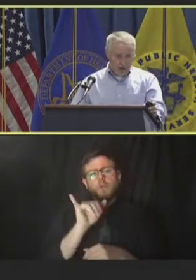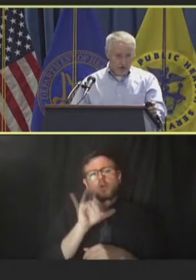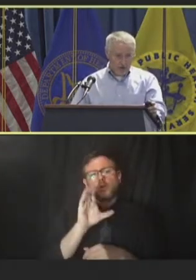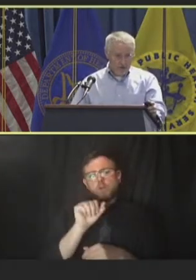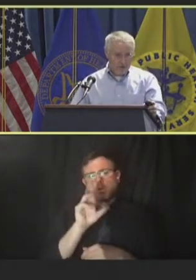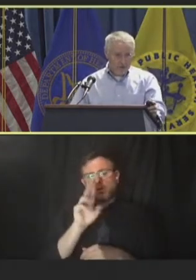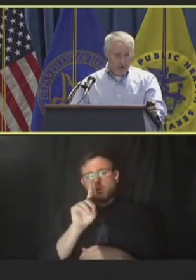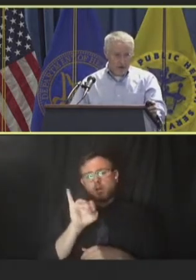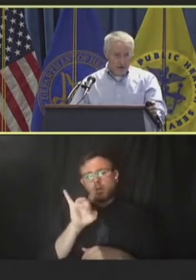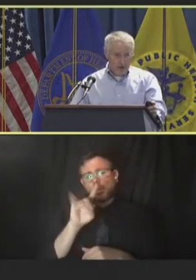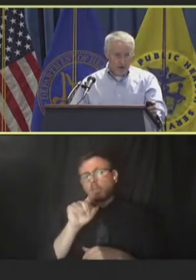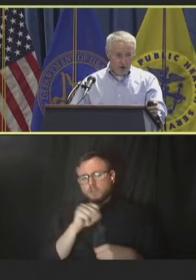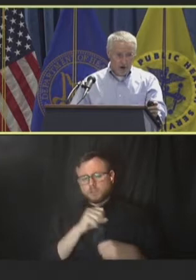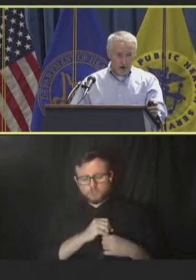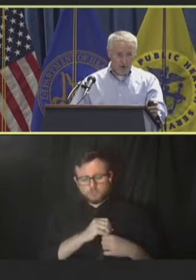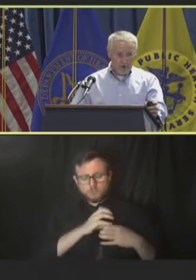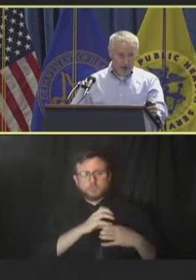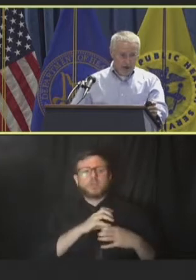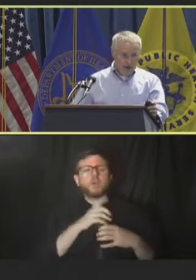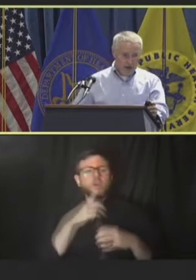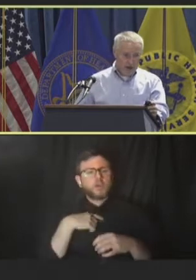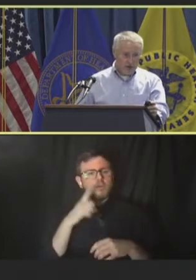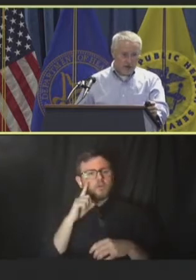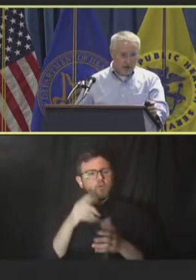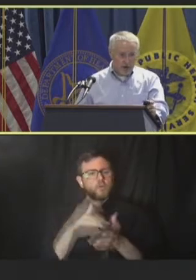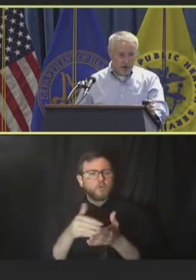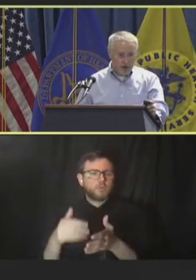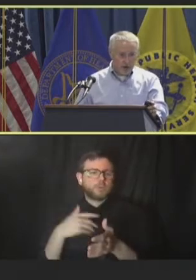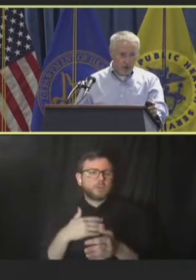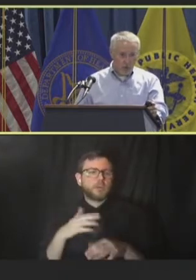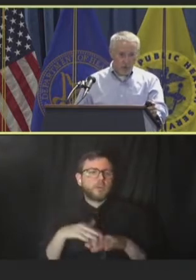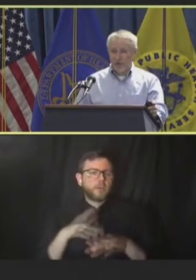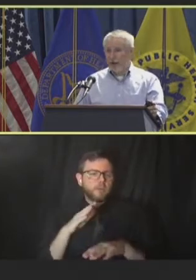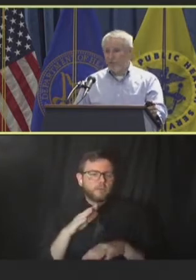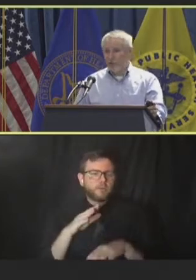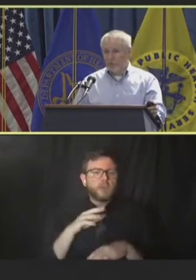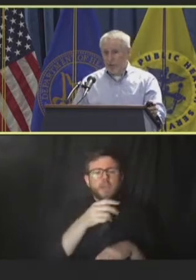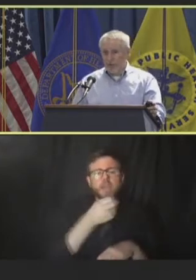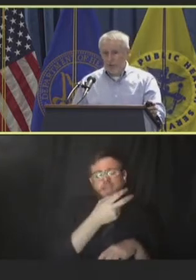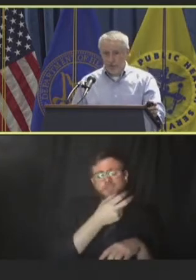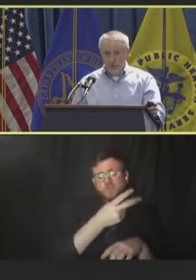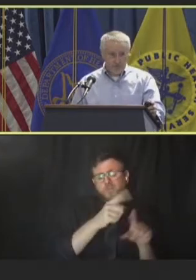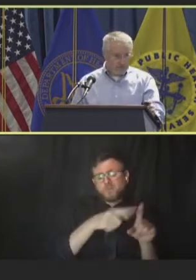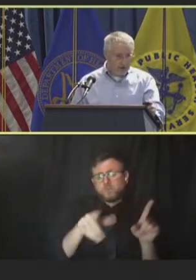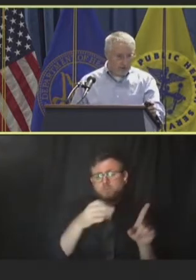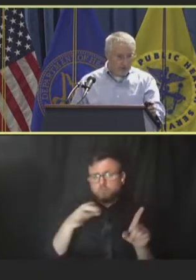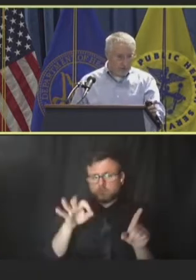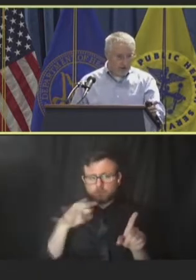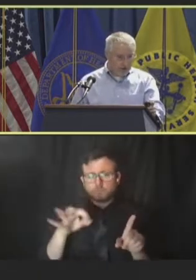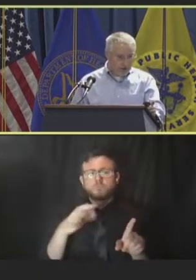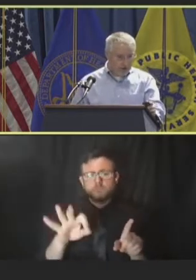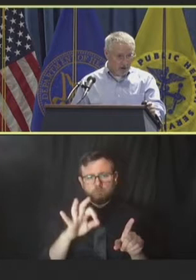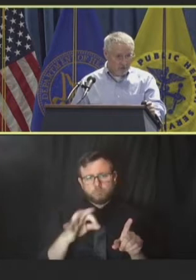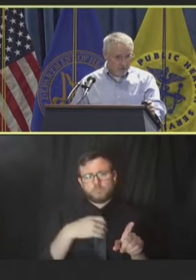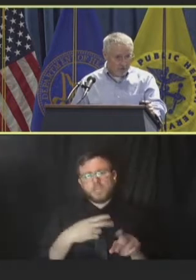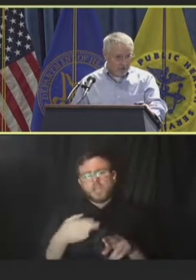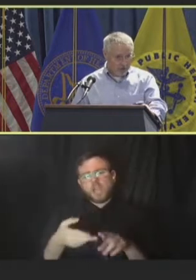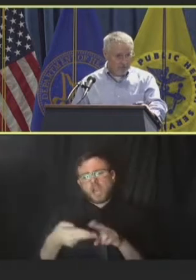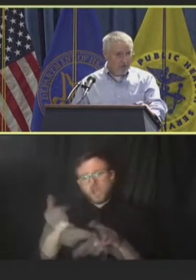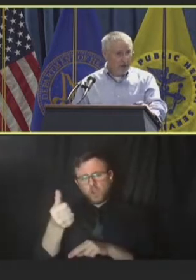29 years, and rates were higher than background, but lower than after the primary second